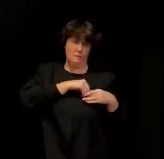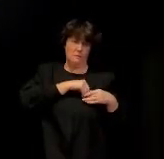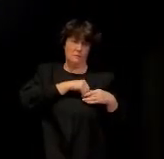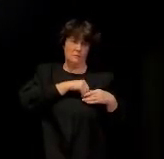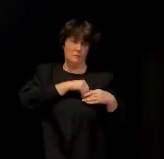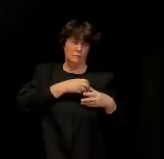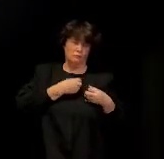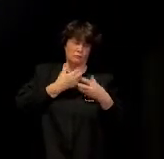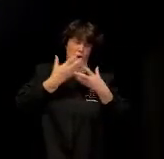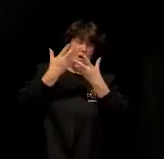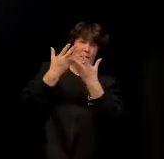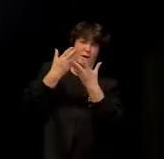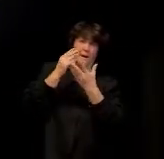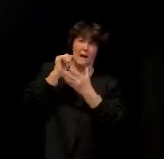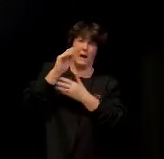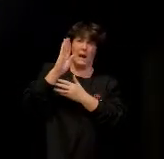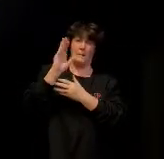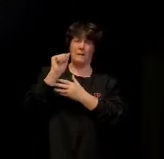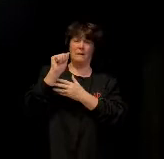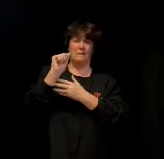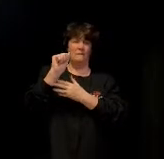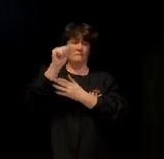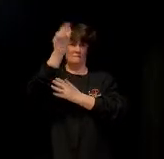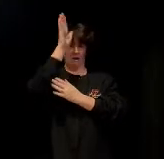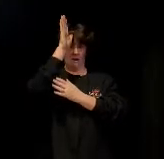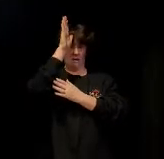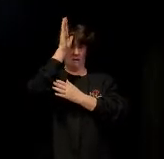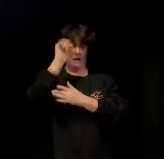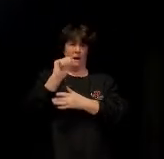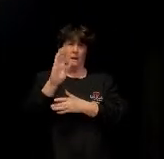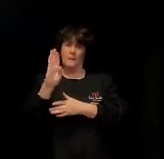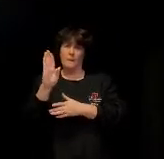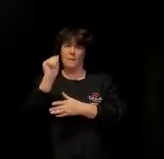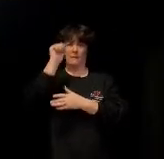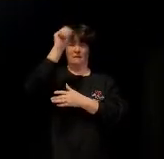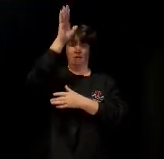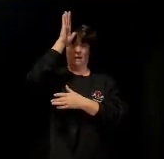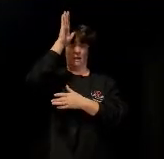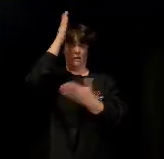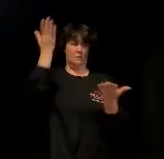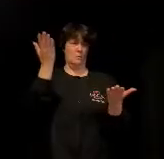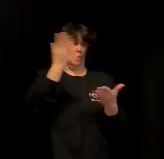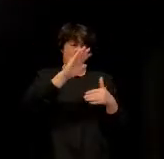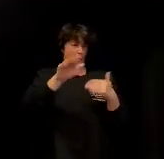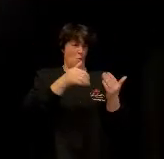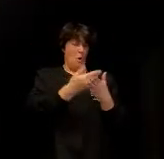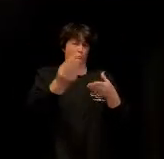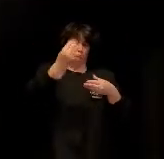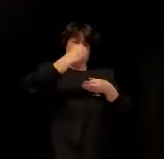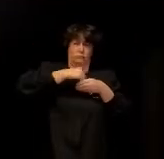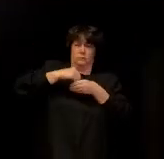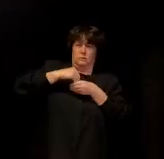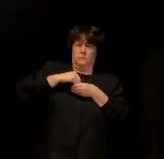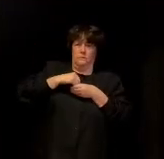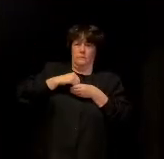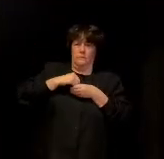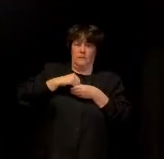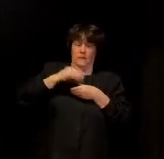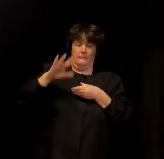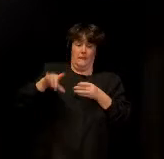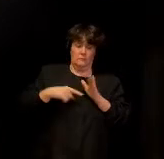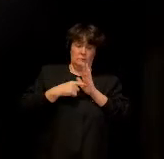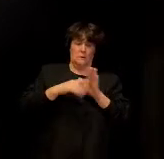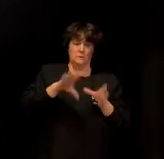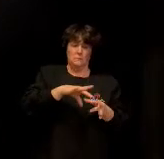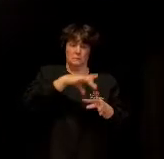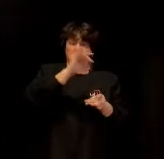Father. Crying out, what? Abba, Father. So the Spirit in you, right,